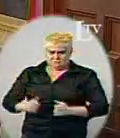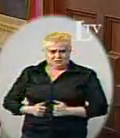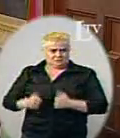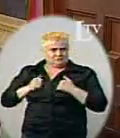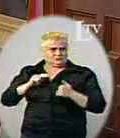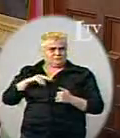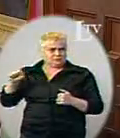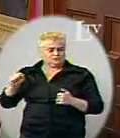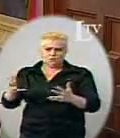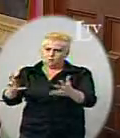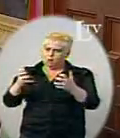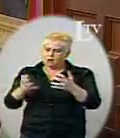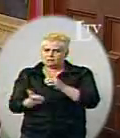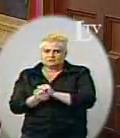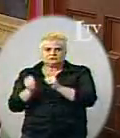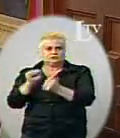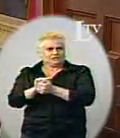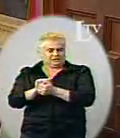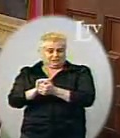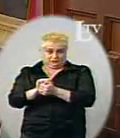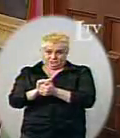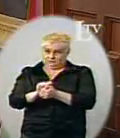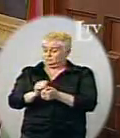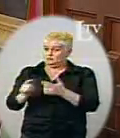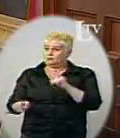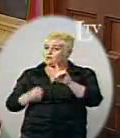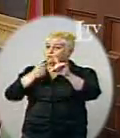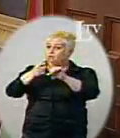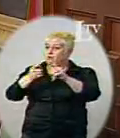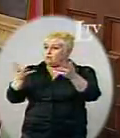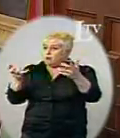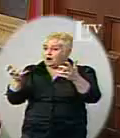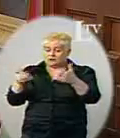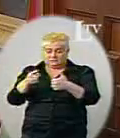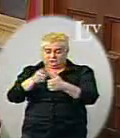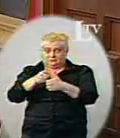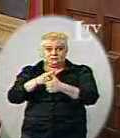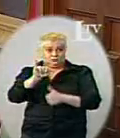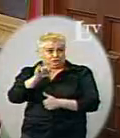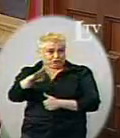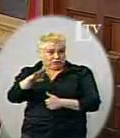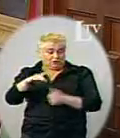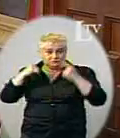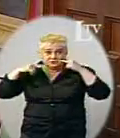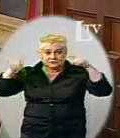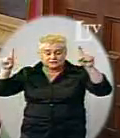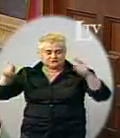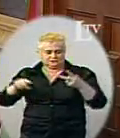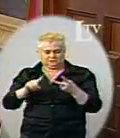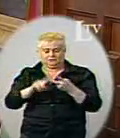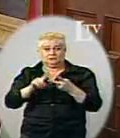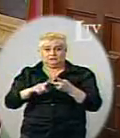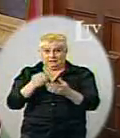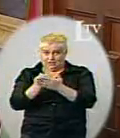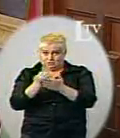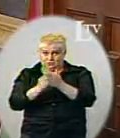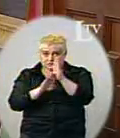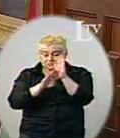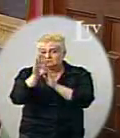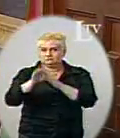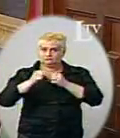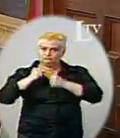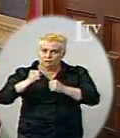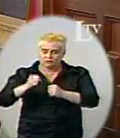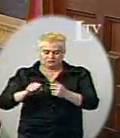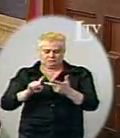clear today as they were 3 years ago. Good jobs and a strong economy,